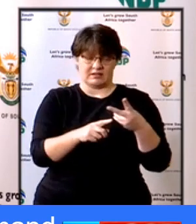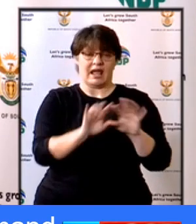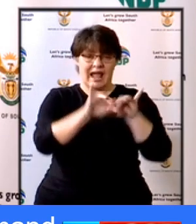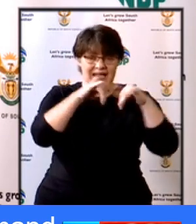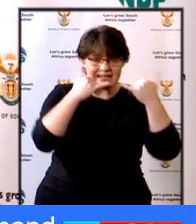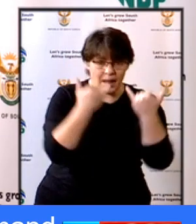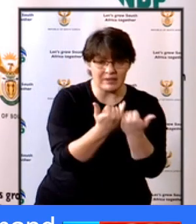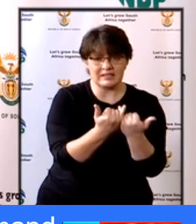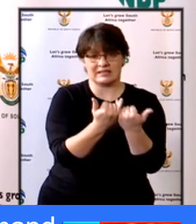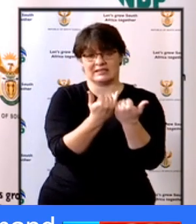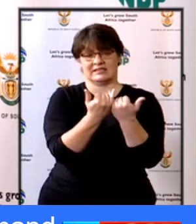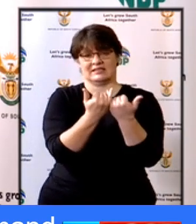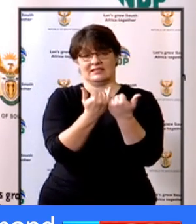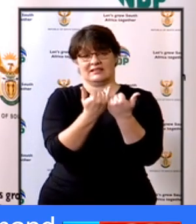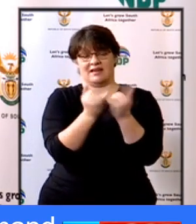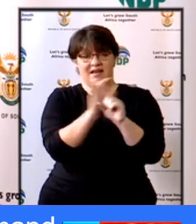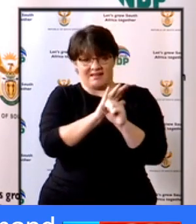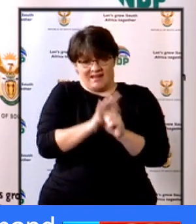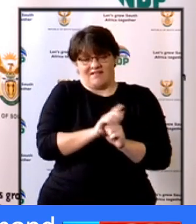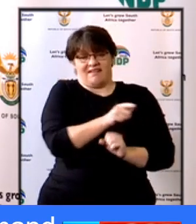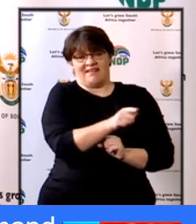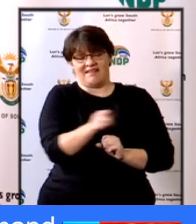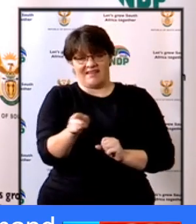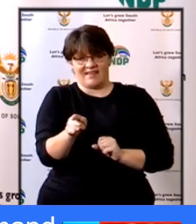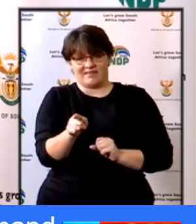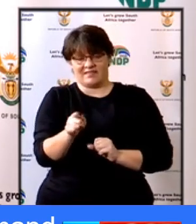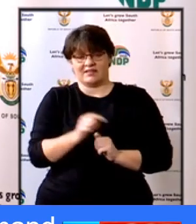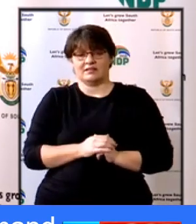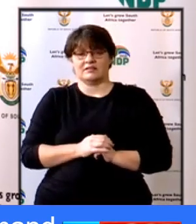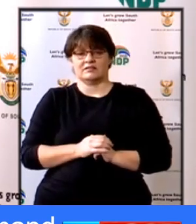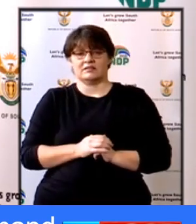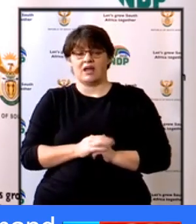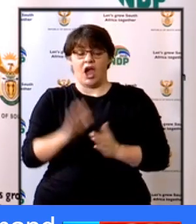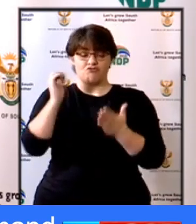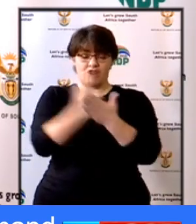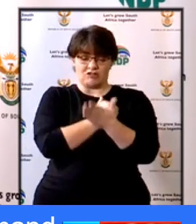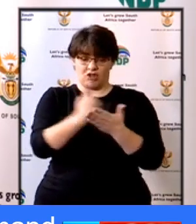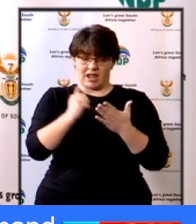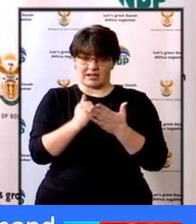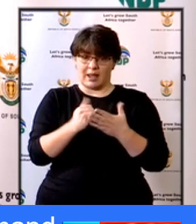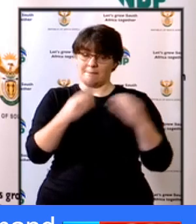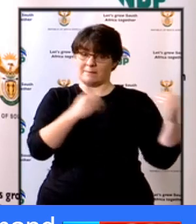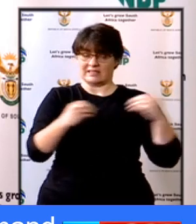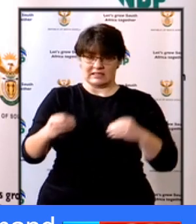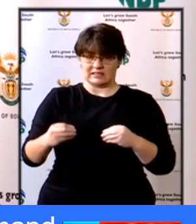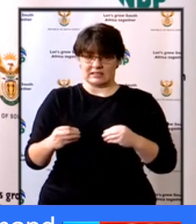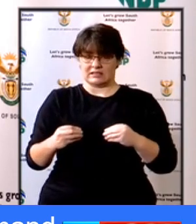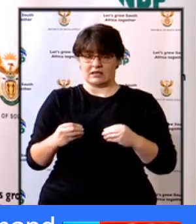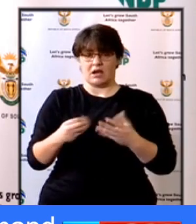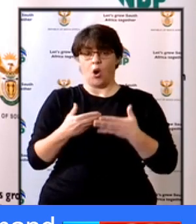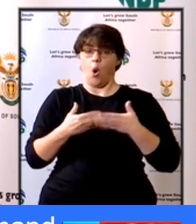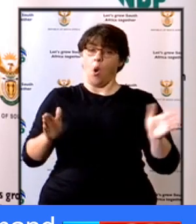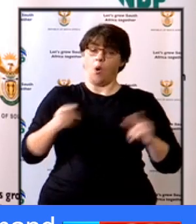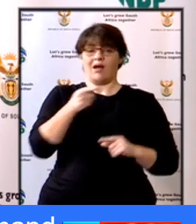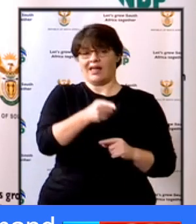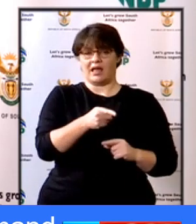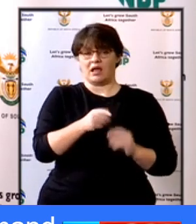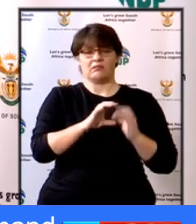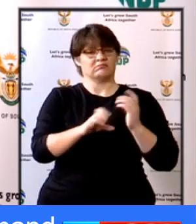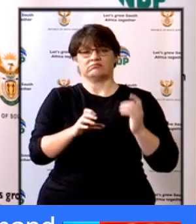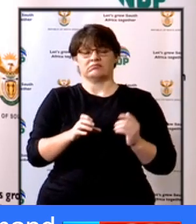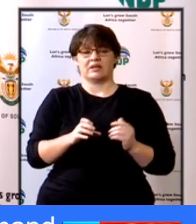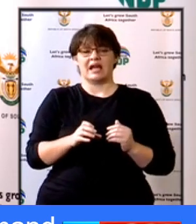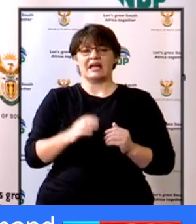companies covered by this, the registration portal will no longer be operated from